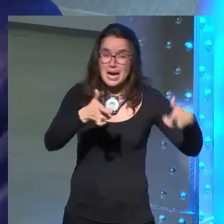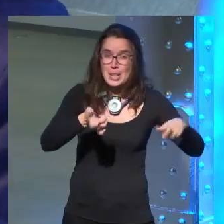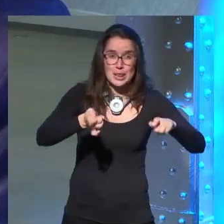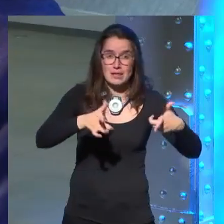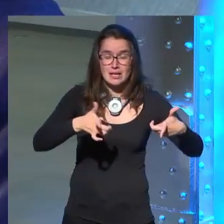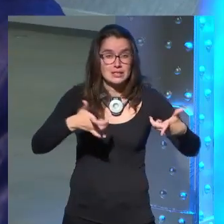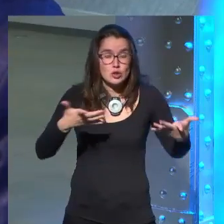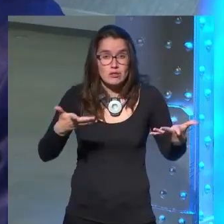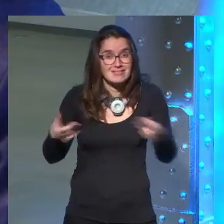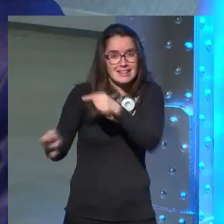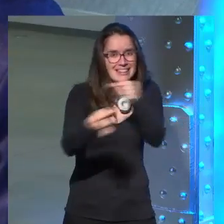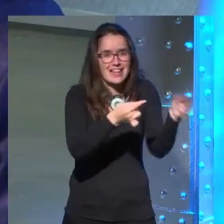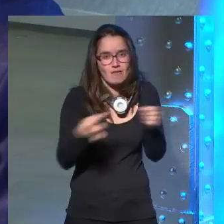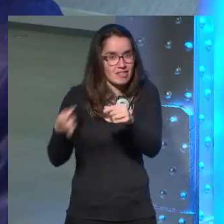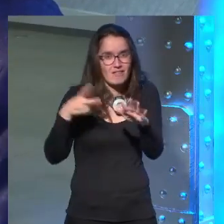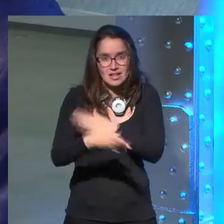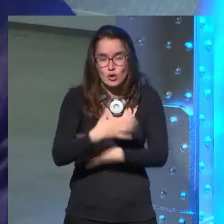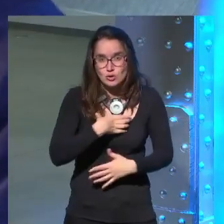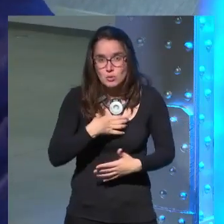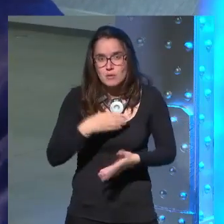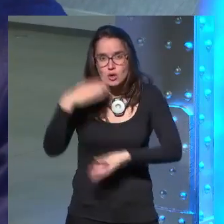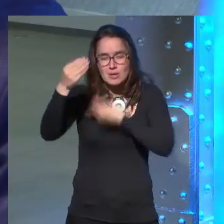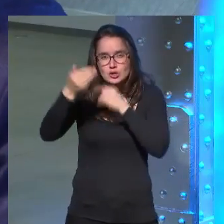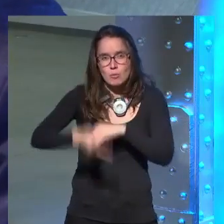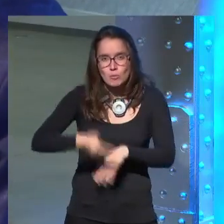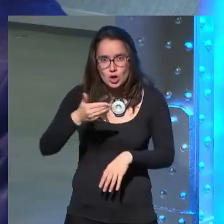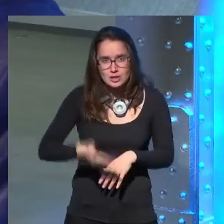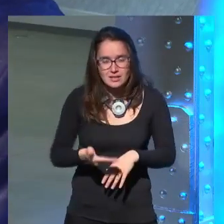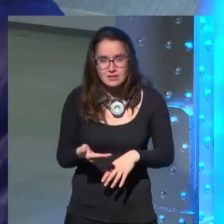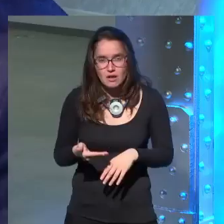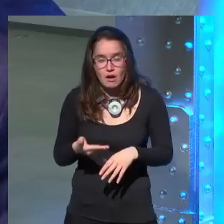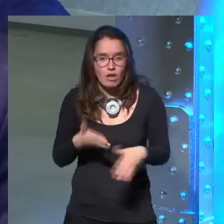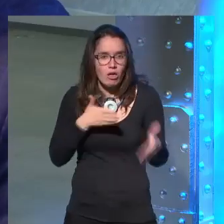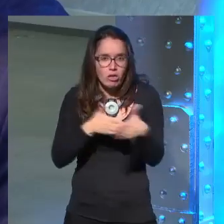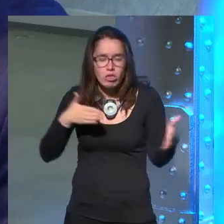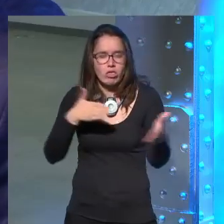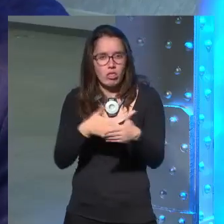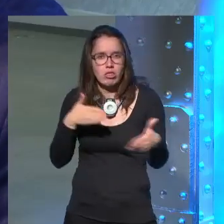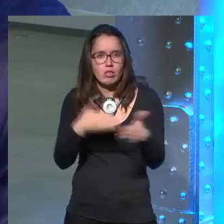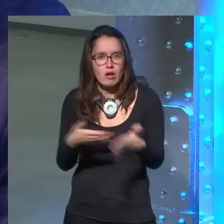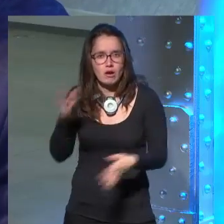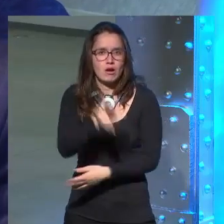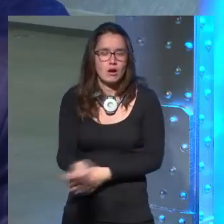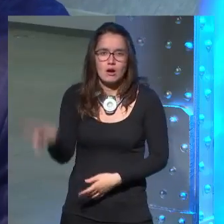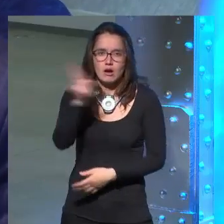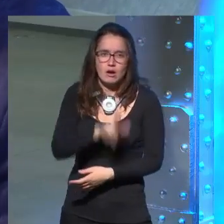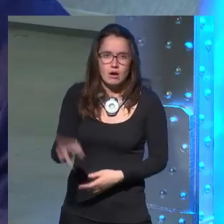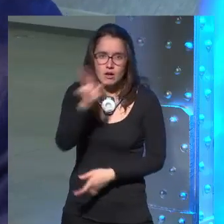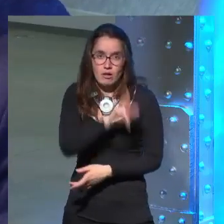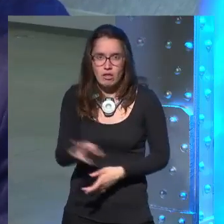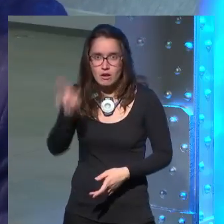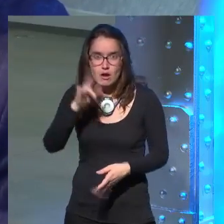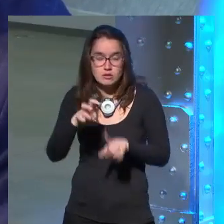but I think it's important that we don't become entrenched in these polarized views, which are not giving us